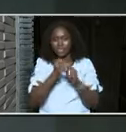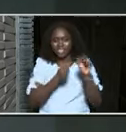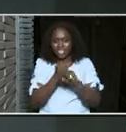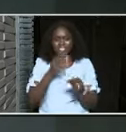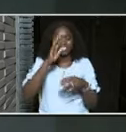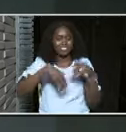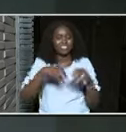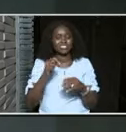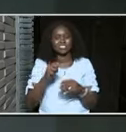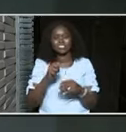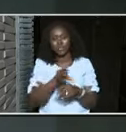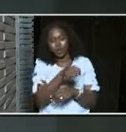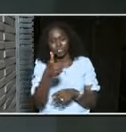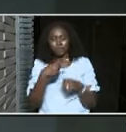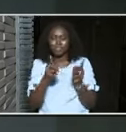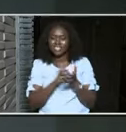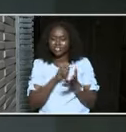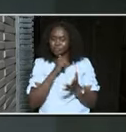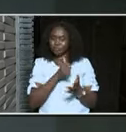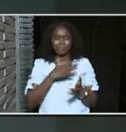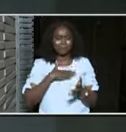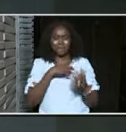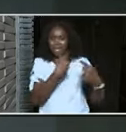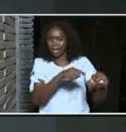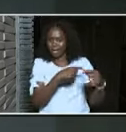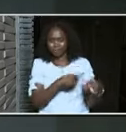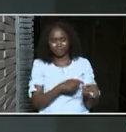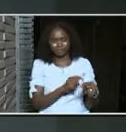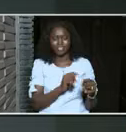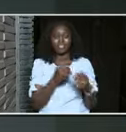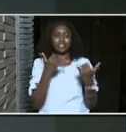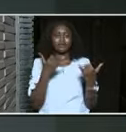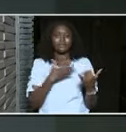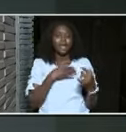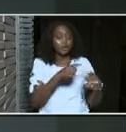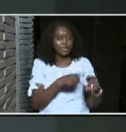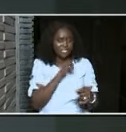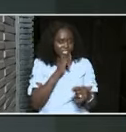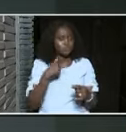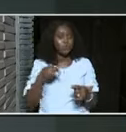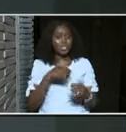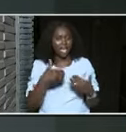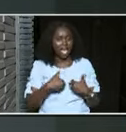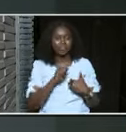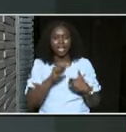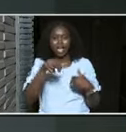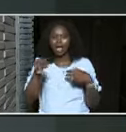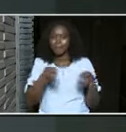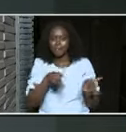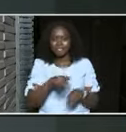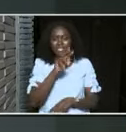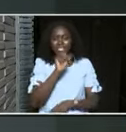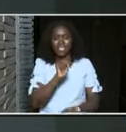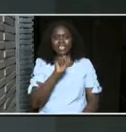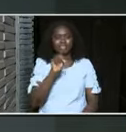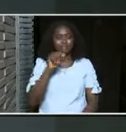But that's not my argument. The argument is that we have a party, the NNPP, which